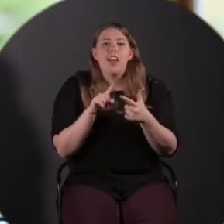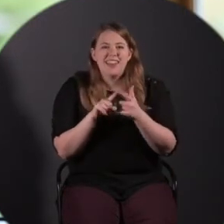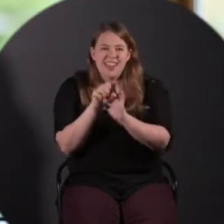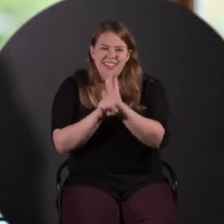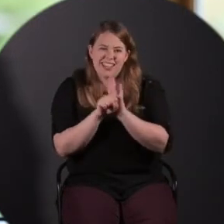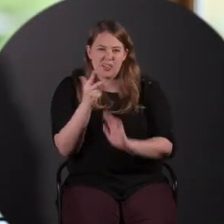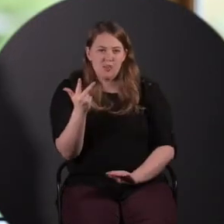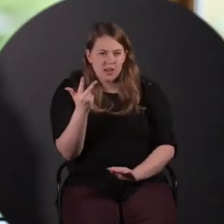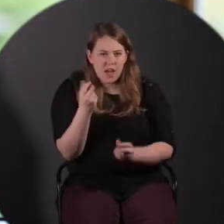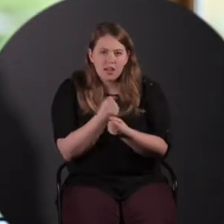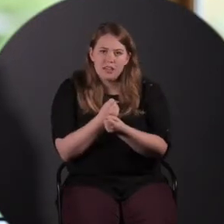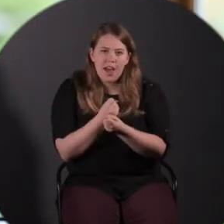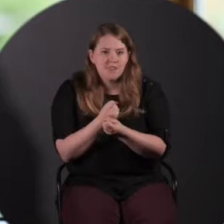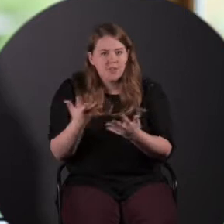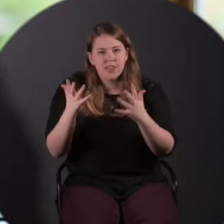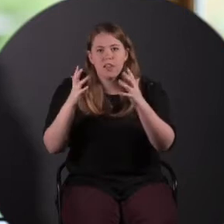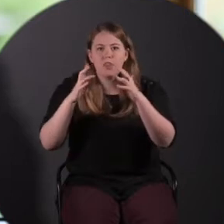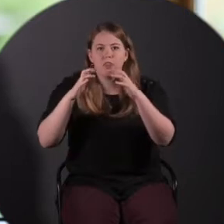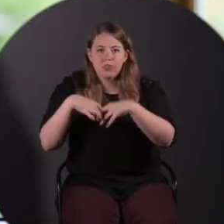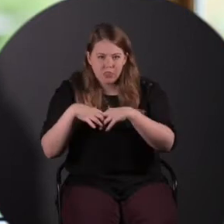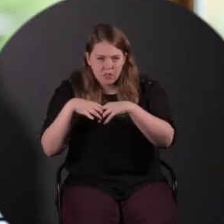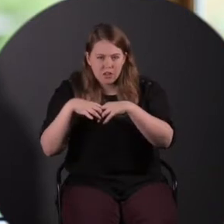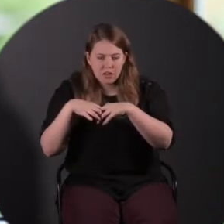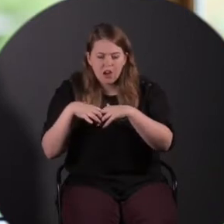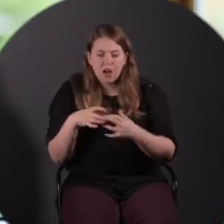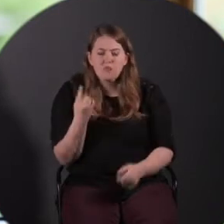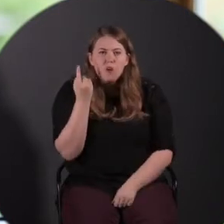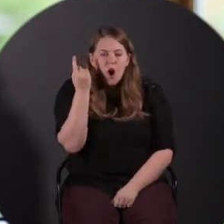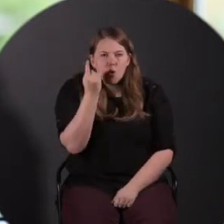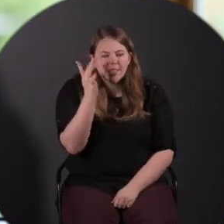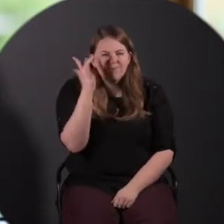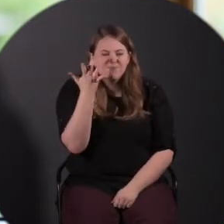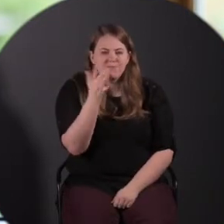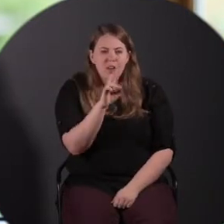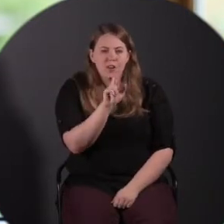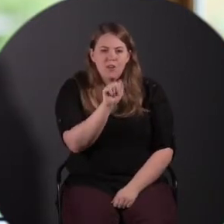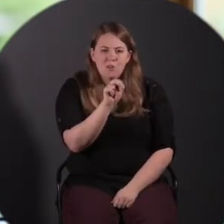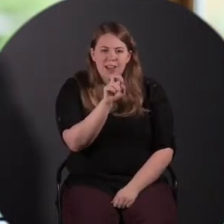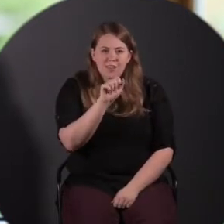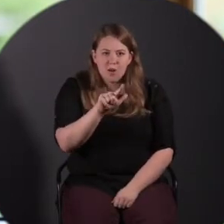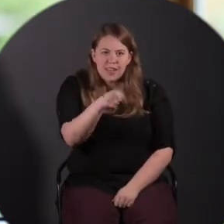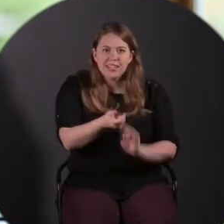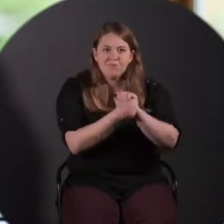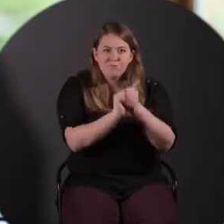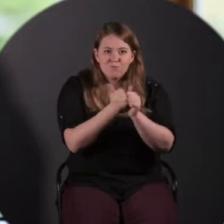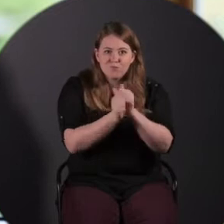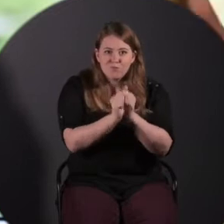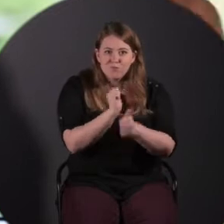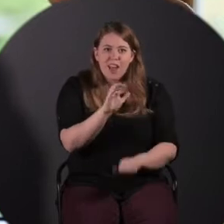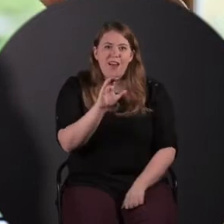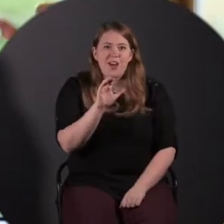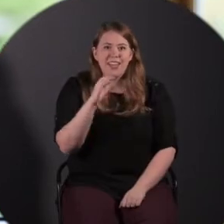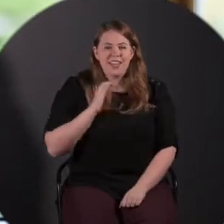everything started to fall apart. I was constantly ticked at Randall because he ran for councilman and he got the seat, but he didn't know